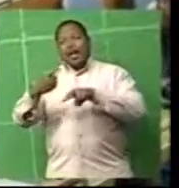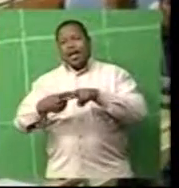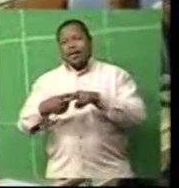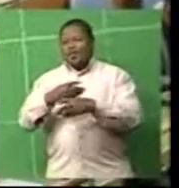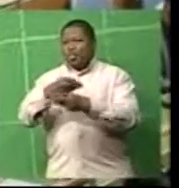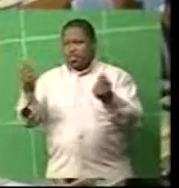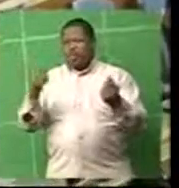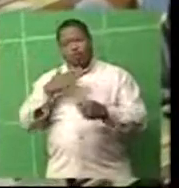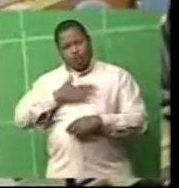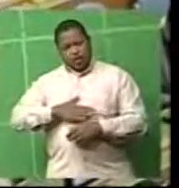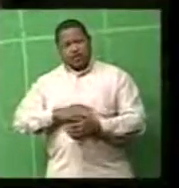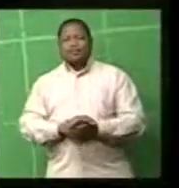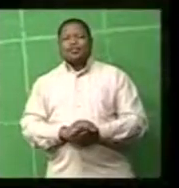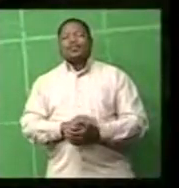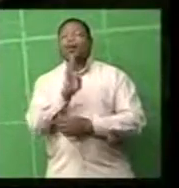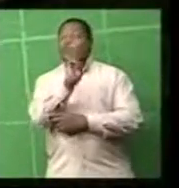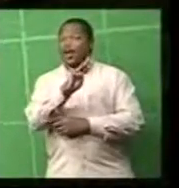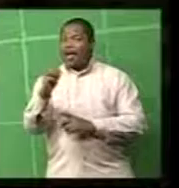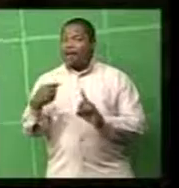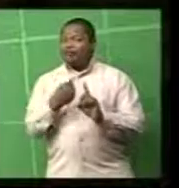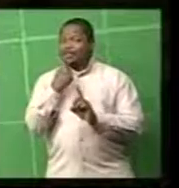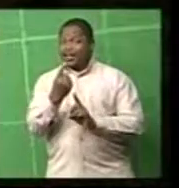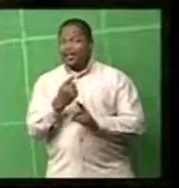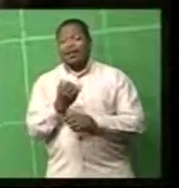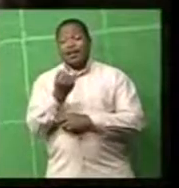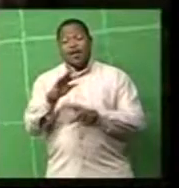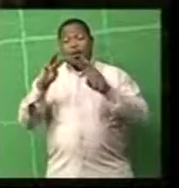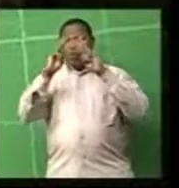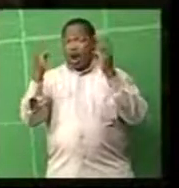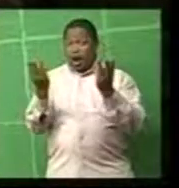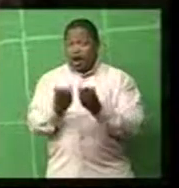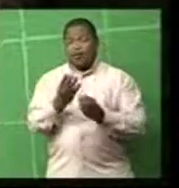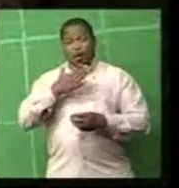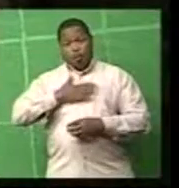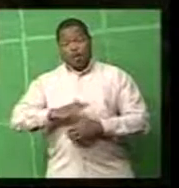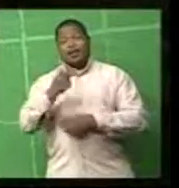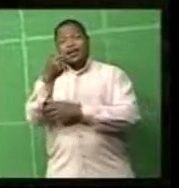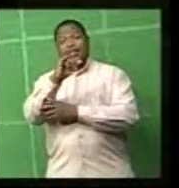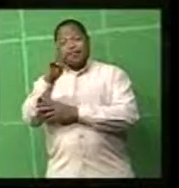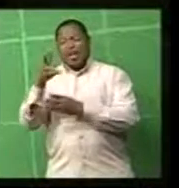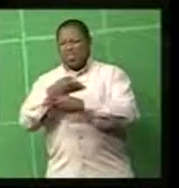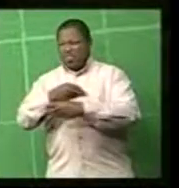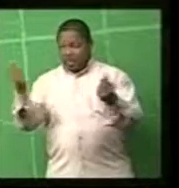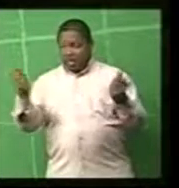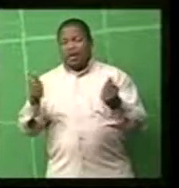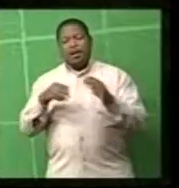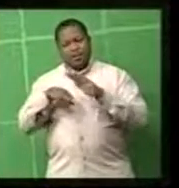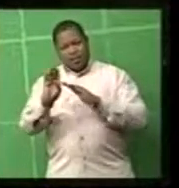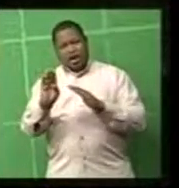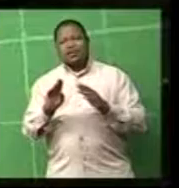T to createLD and disease.